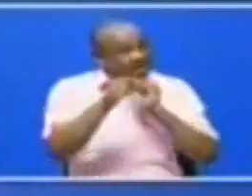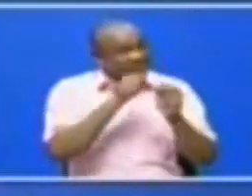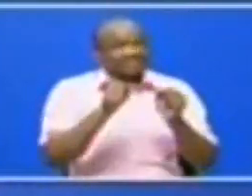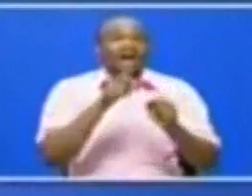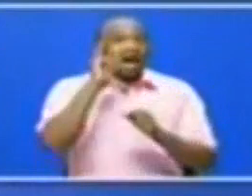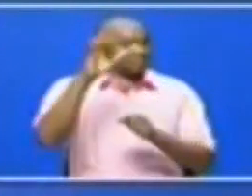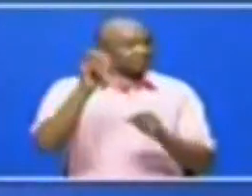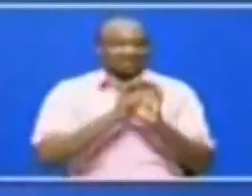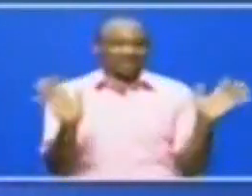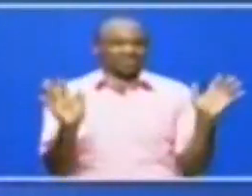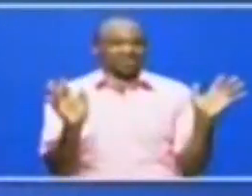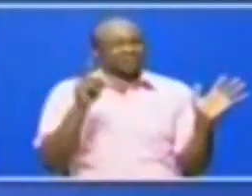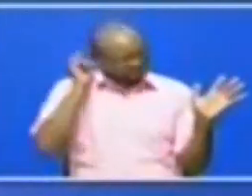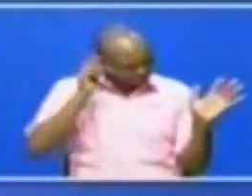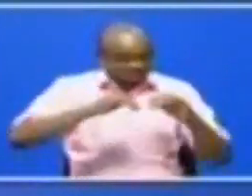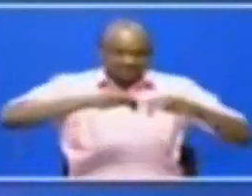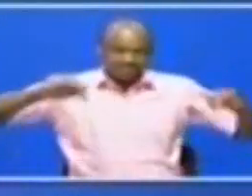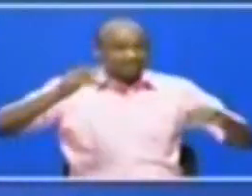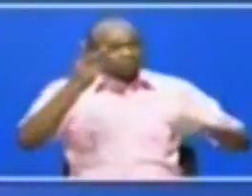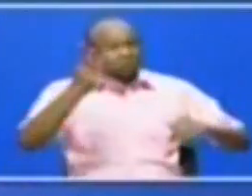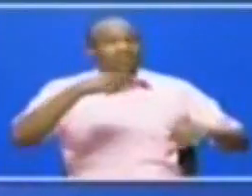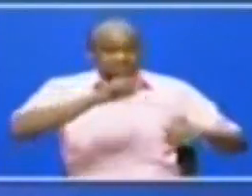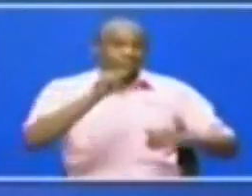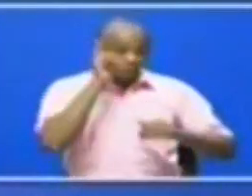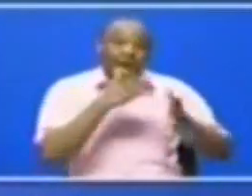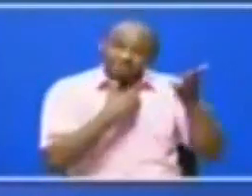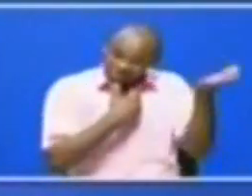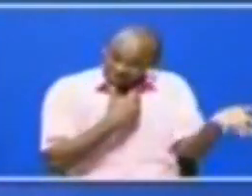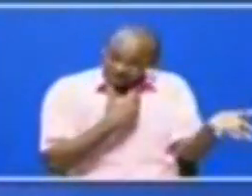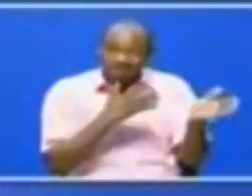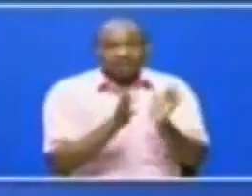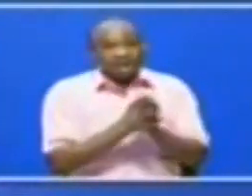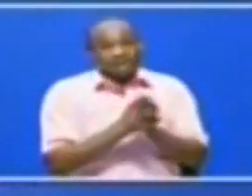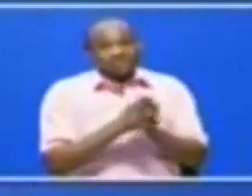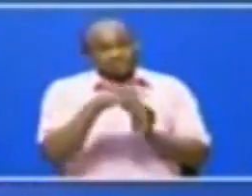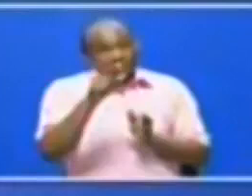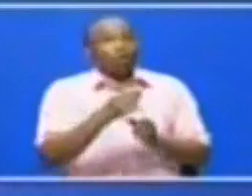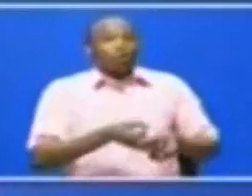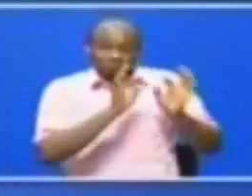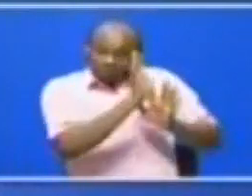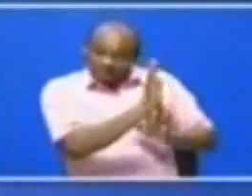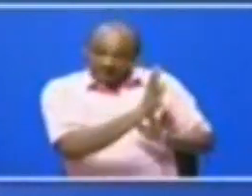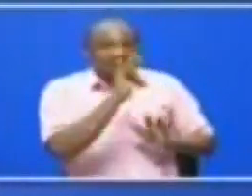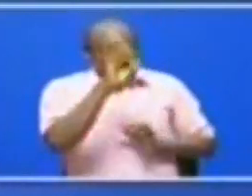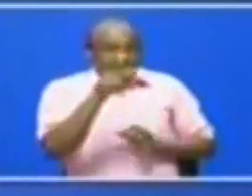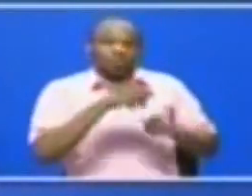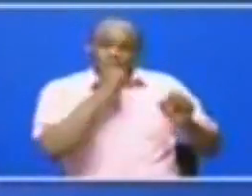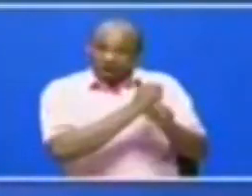IEBC. Those two things, they need to separate. They can have their lawyers and their party officials deal with IEBC